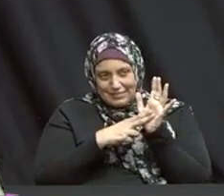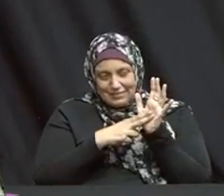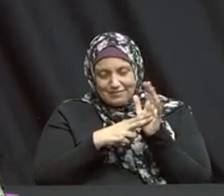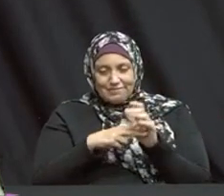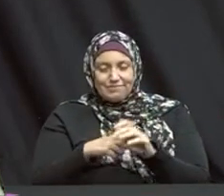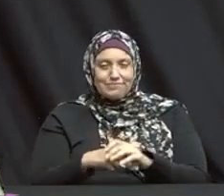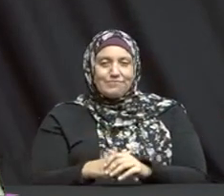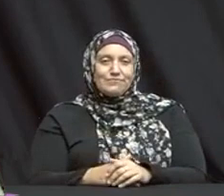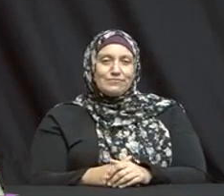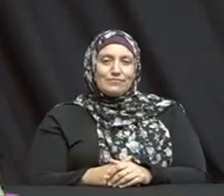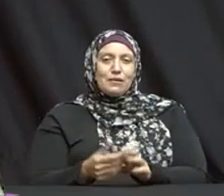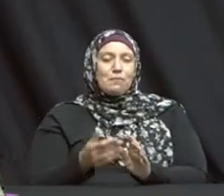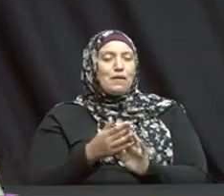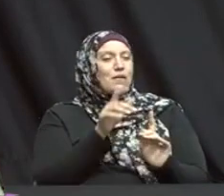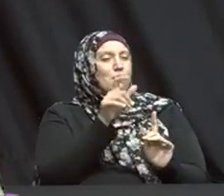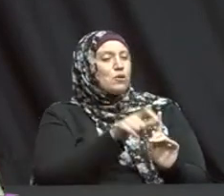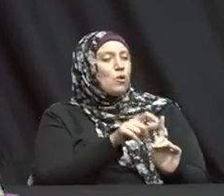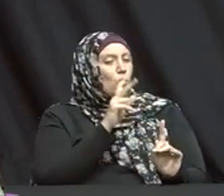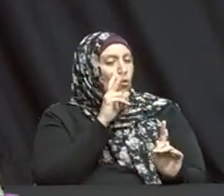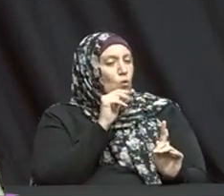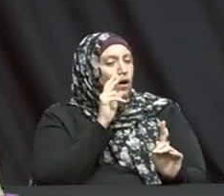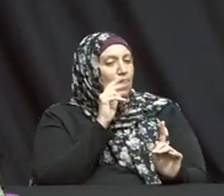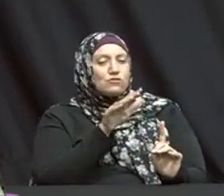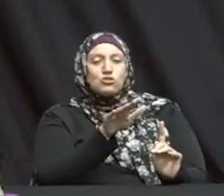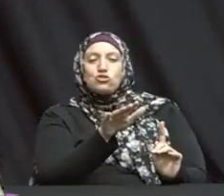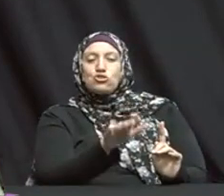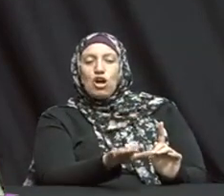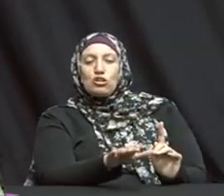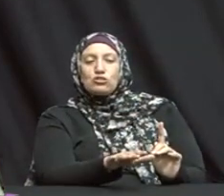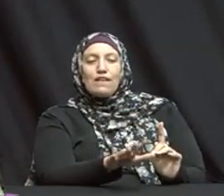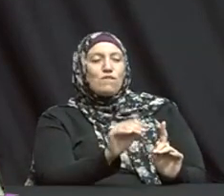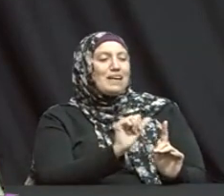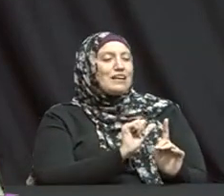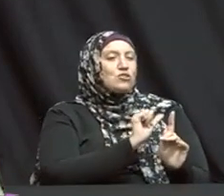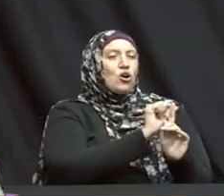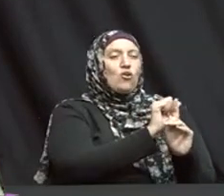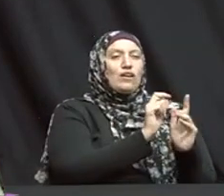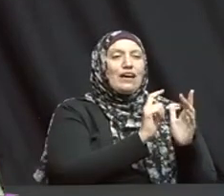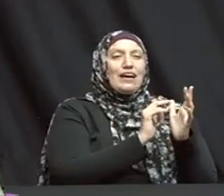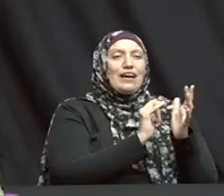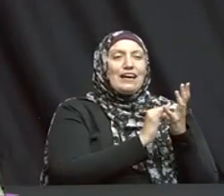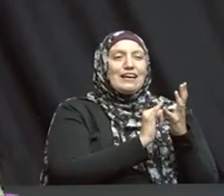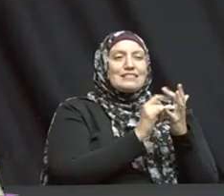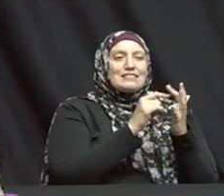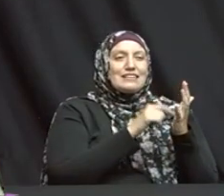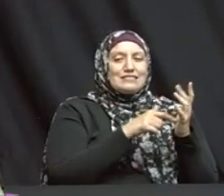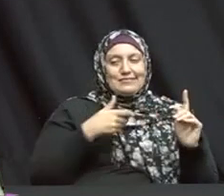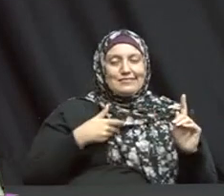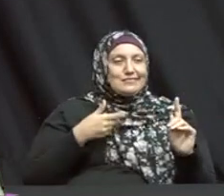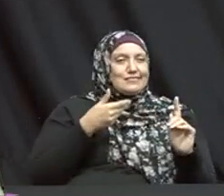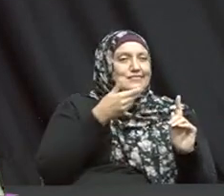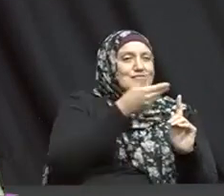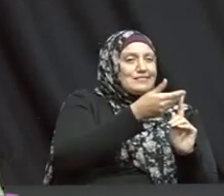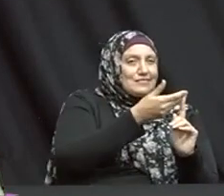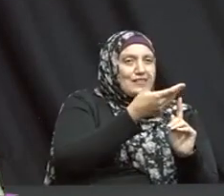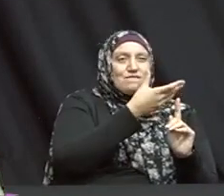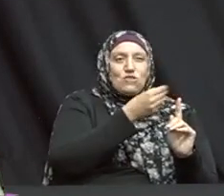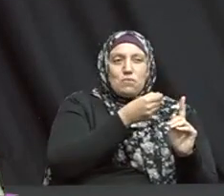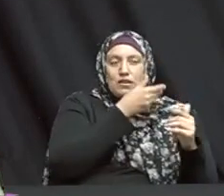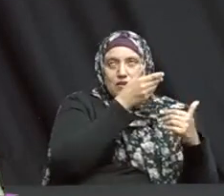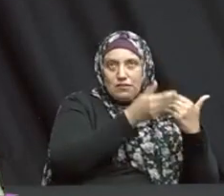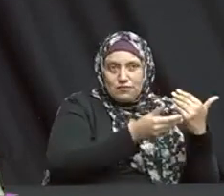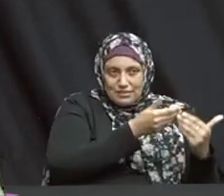the child, but he will be looking after his child from his own assets, from what he has received or she has received from the inheritance, if